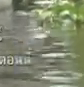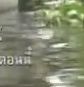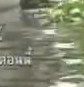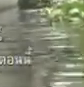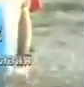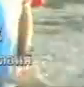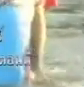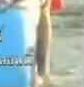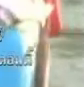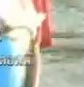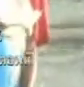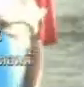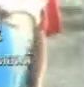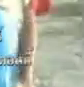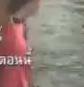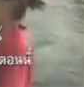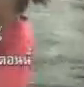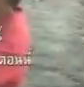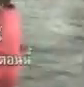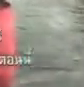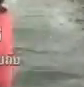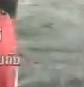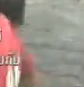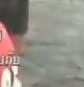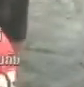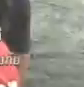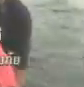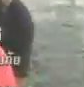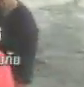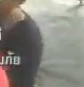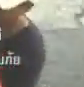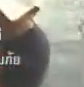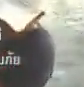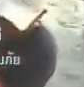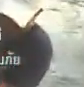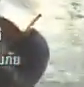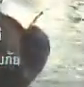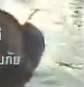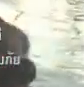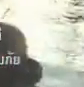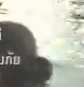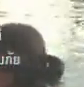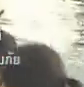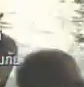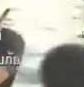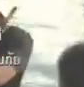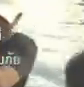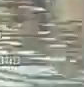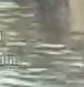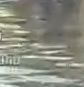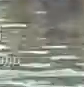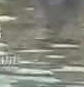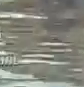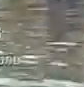the experience we are trying to bring to Thailand now, some of our experience in technology, but also in